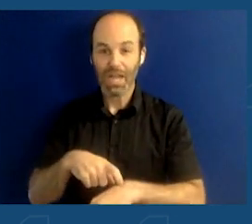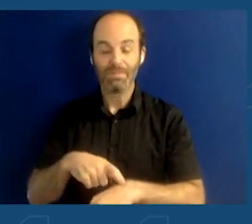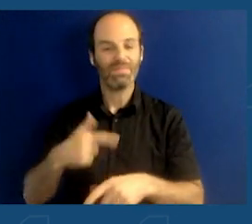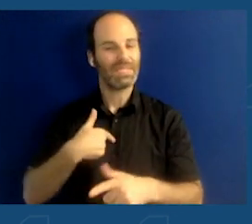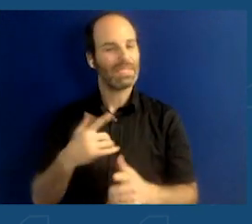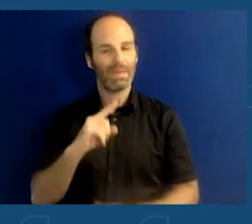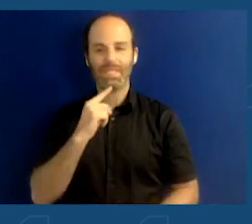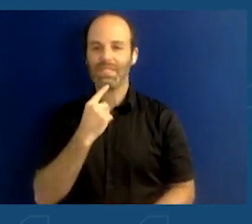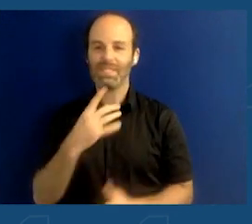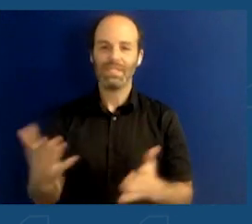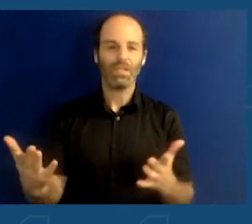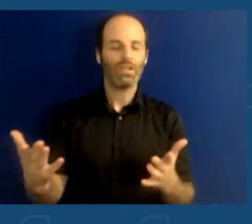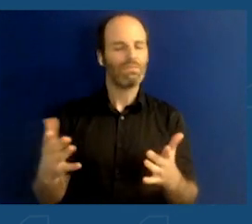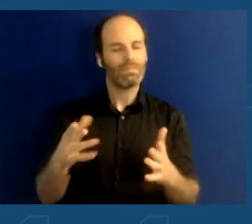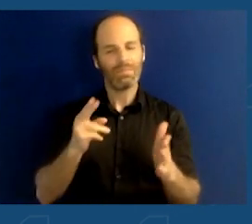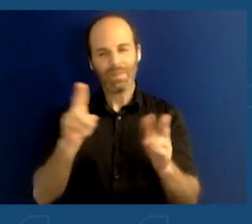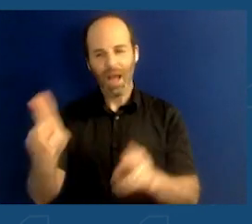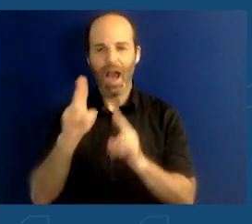Cecilia Kenner.